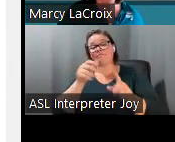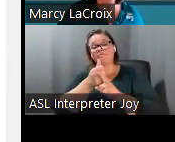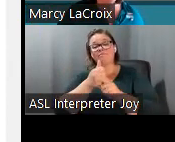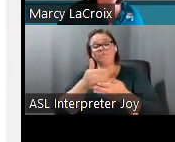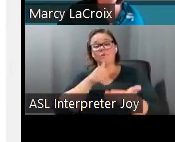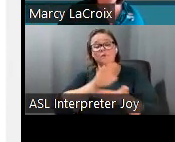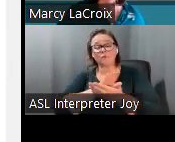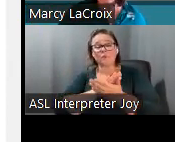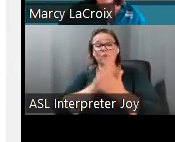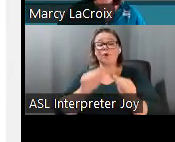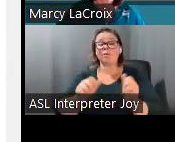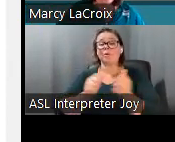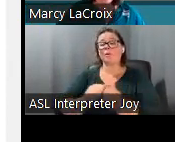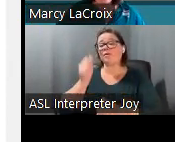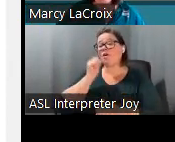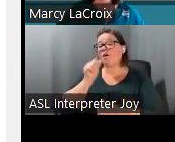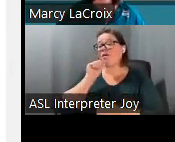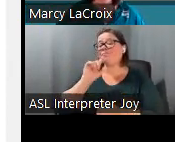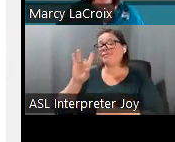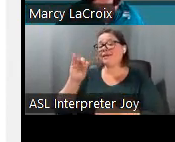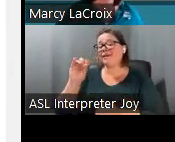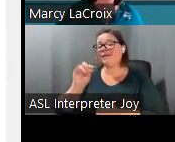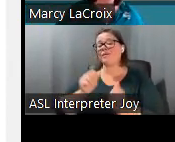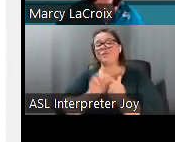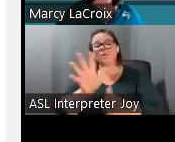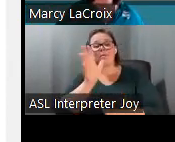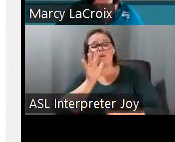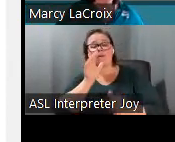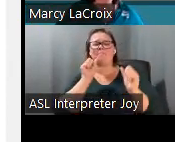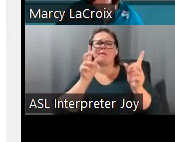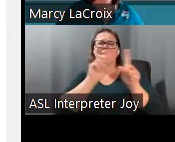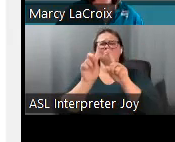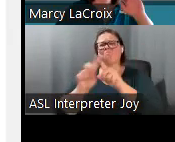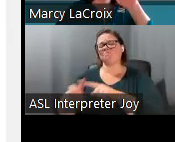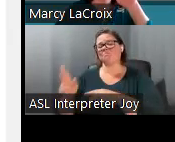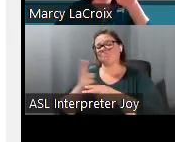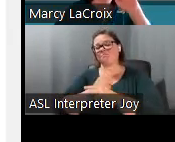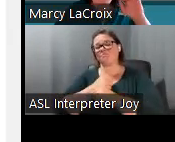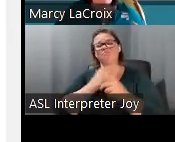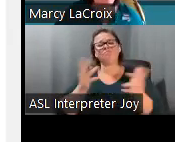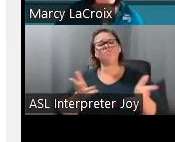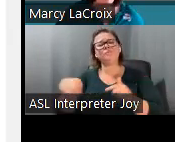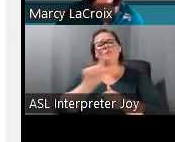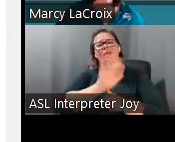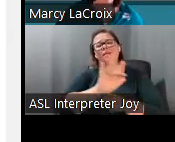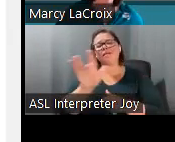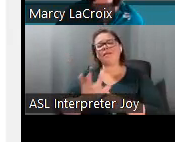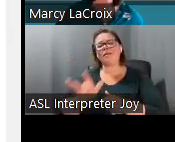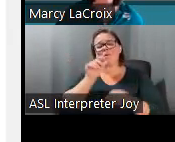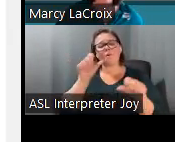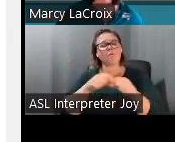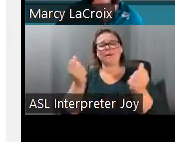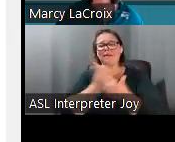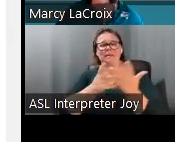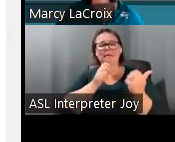80-year-old aunt or mother. So many uses. And again, we encourage you to click around in there. You're not going to break anything. Please reach out